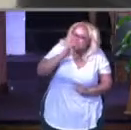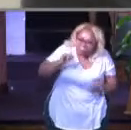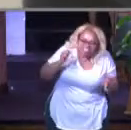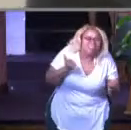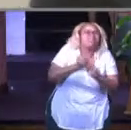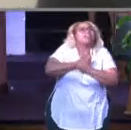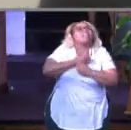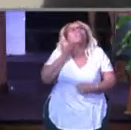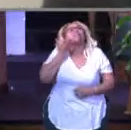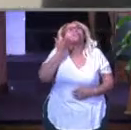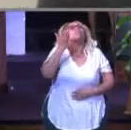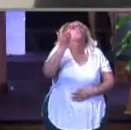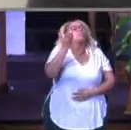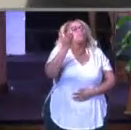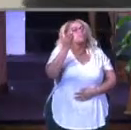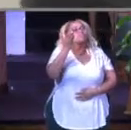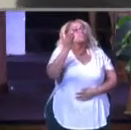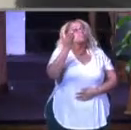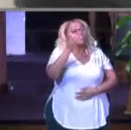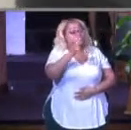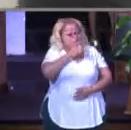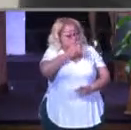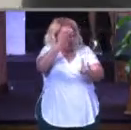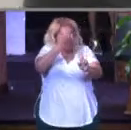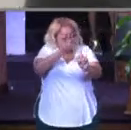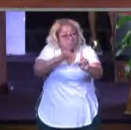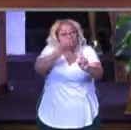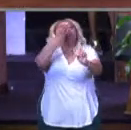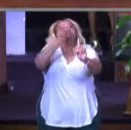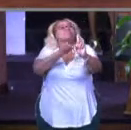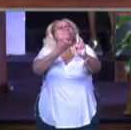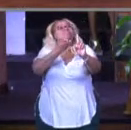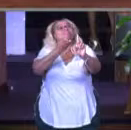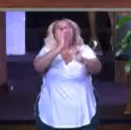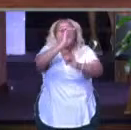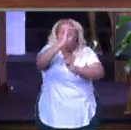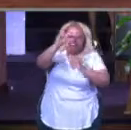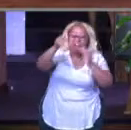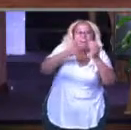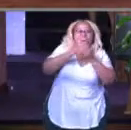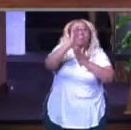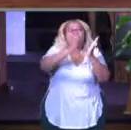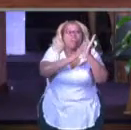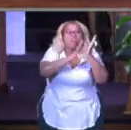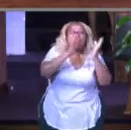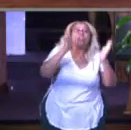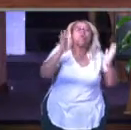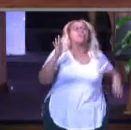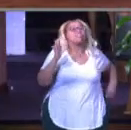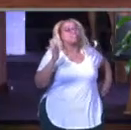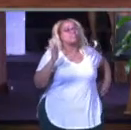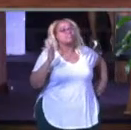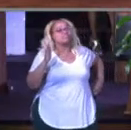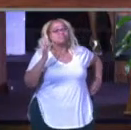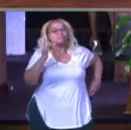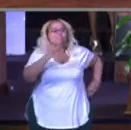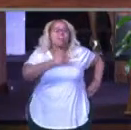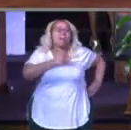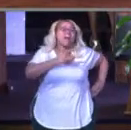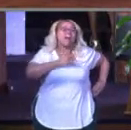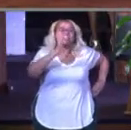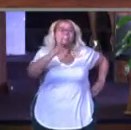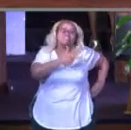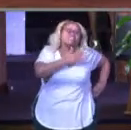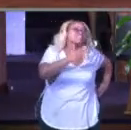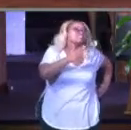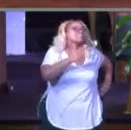you. For who you are and all of your glory, our hearts